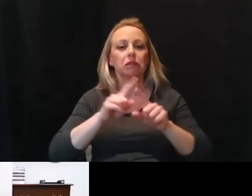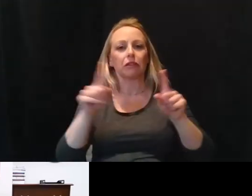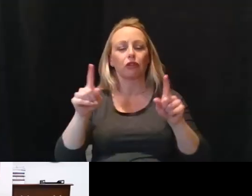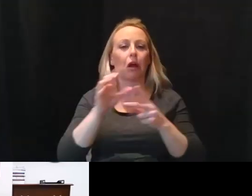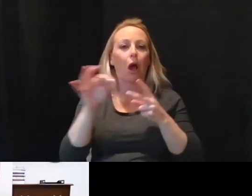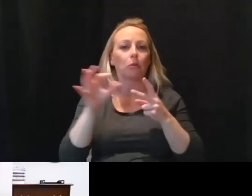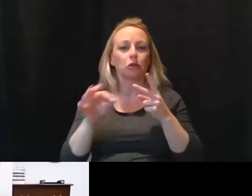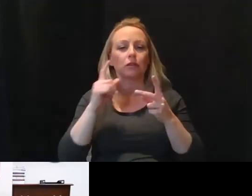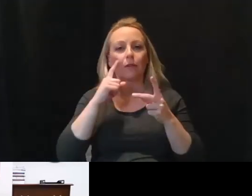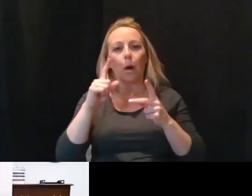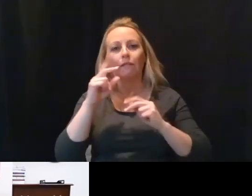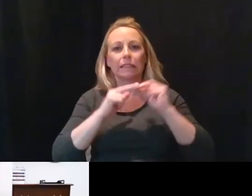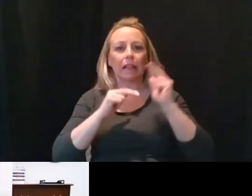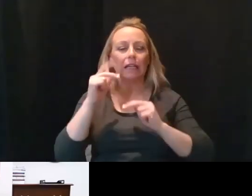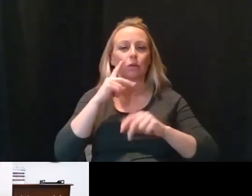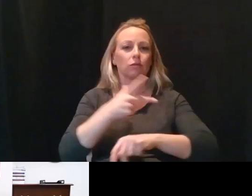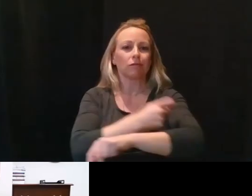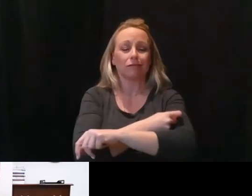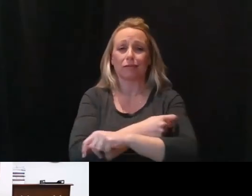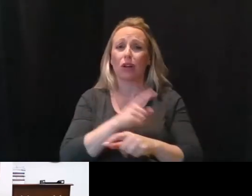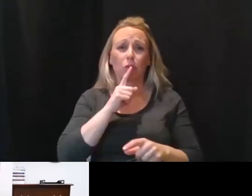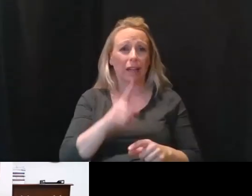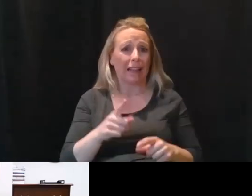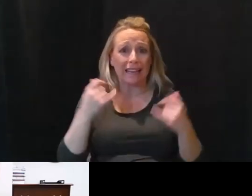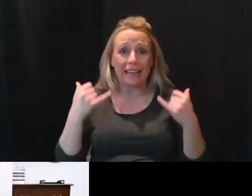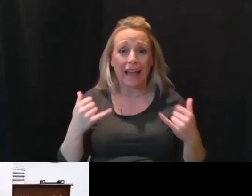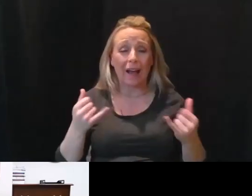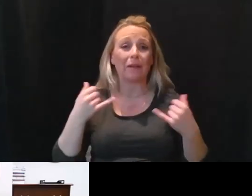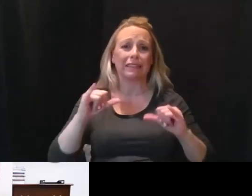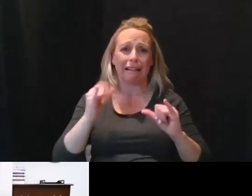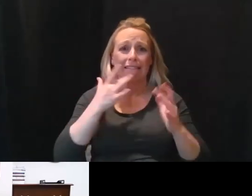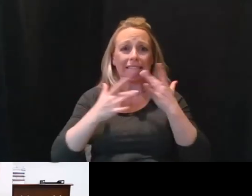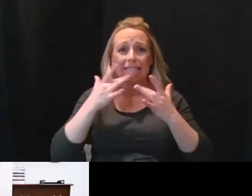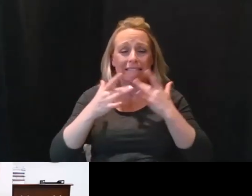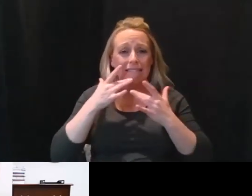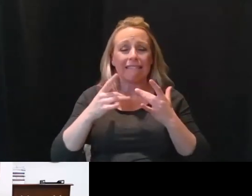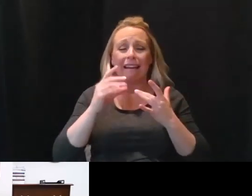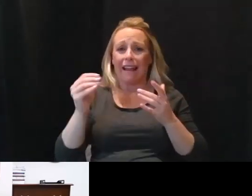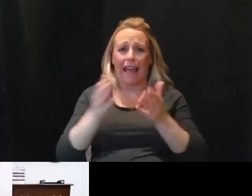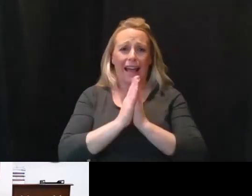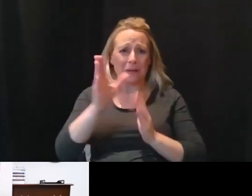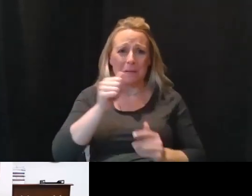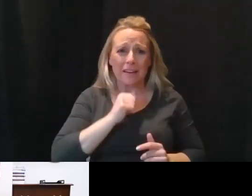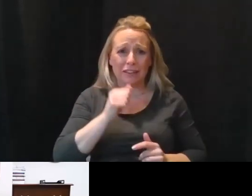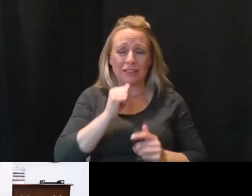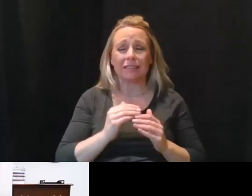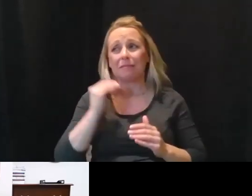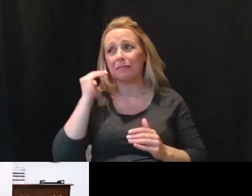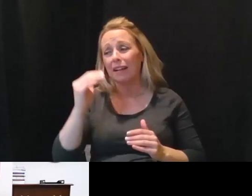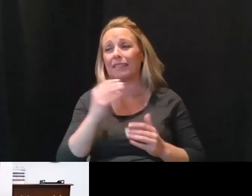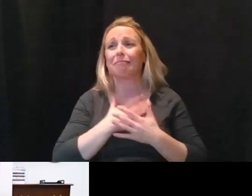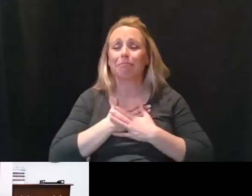We are a long way from that point. We know we've asked for your patience a lot over the last 10 months. I'm asking for it